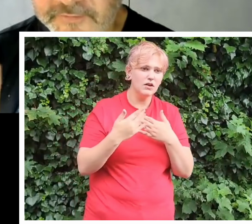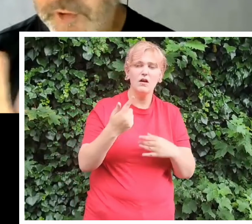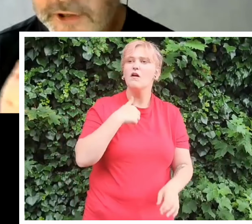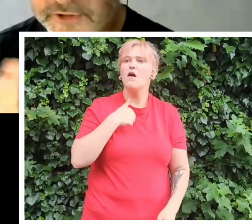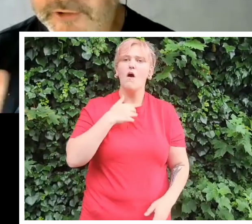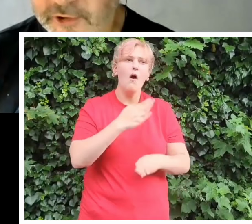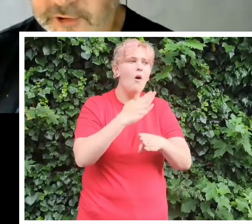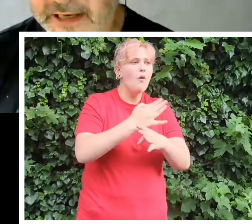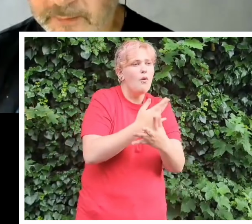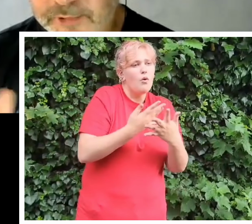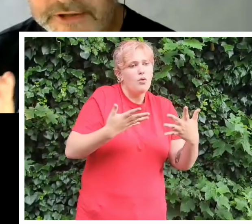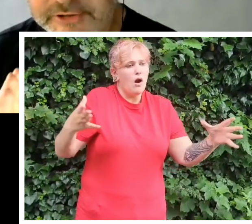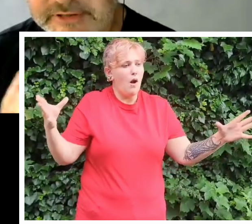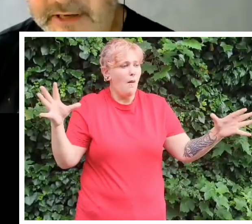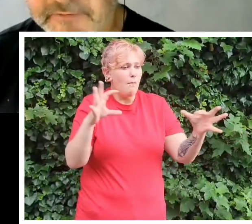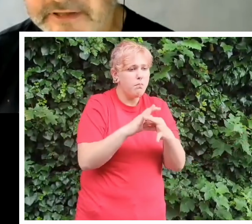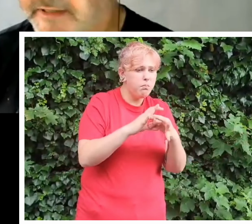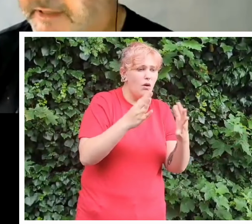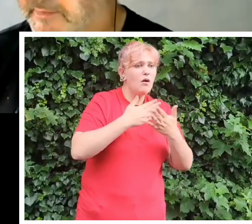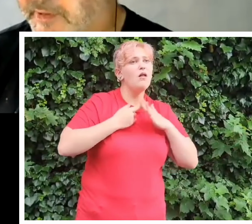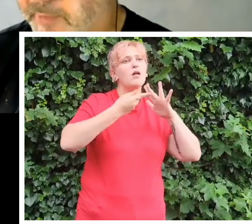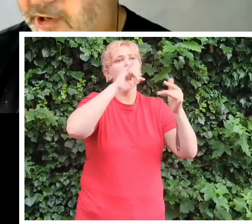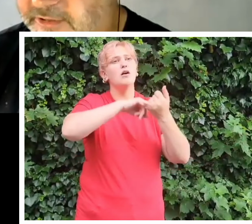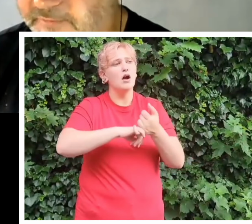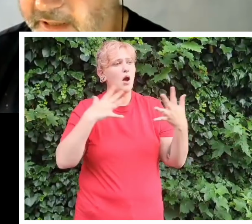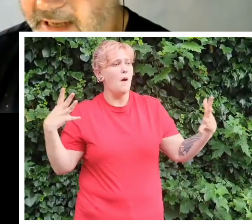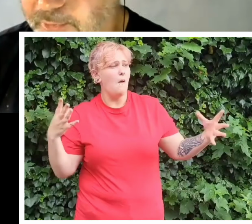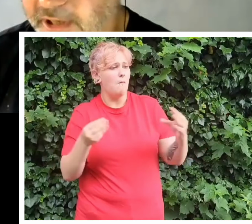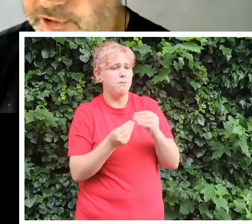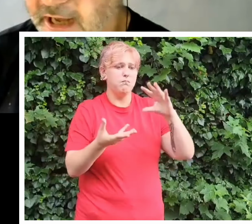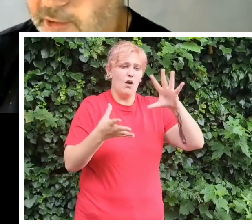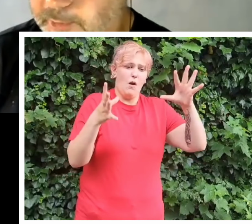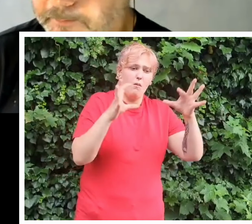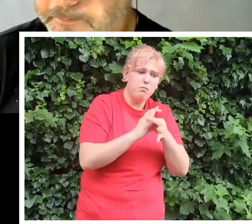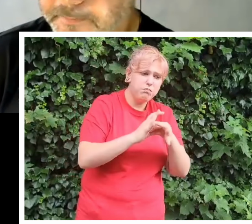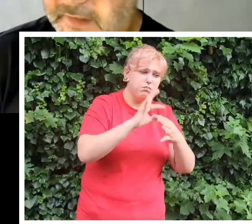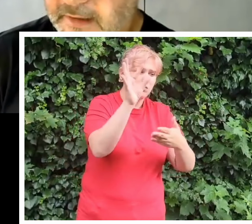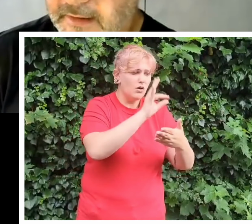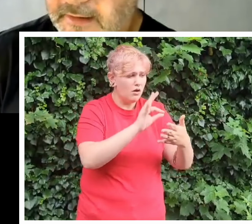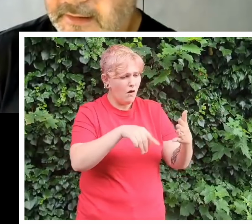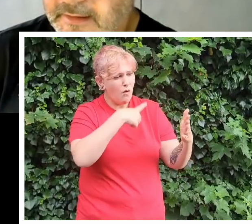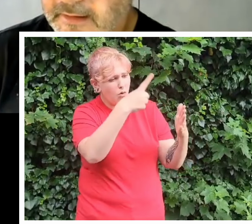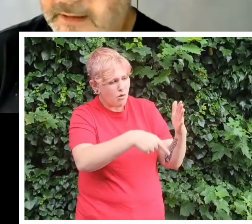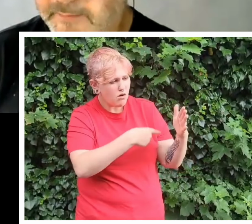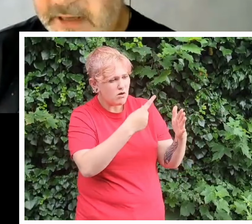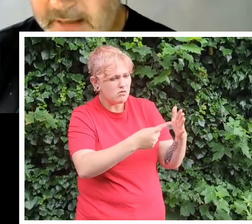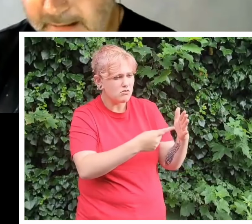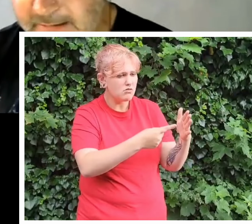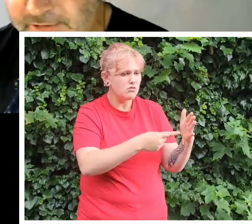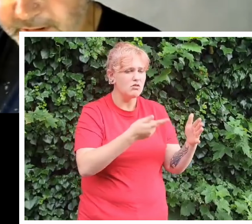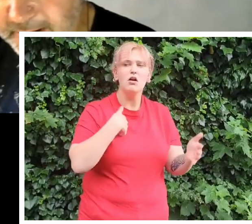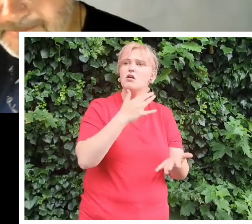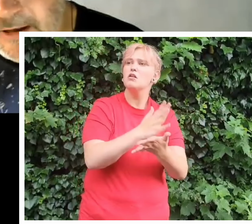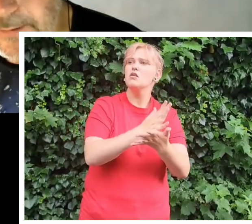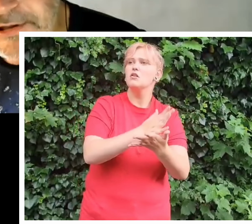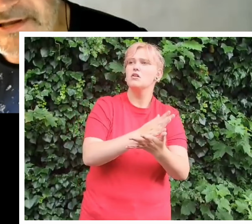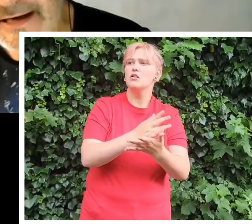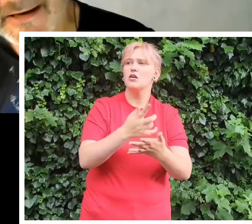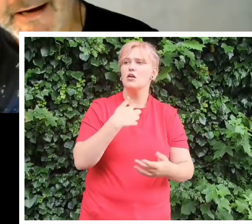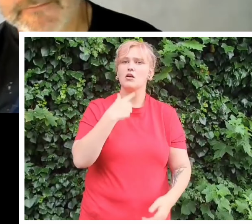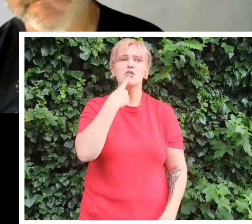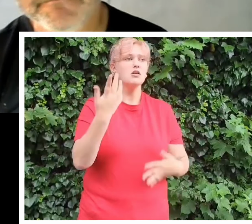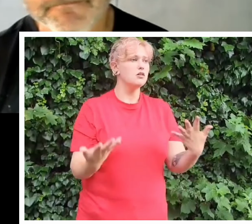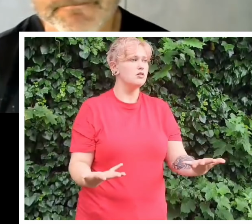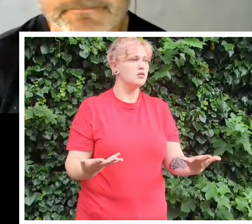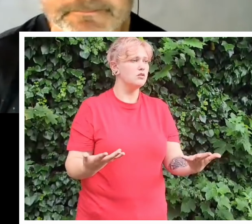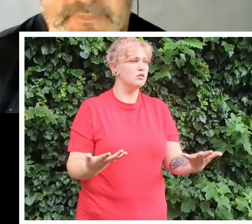And I've worked on a lot of collaborations. Love Is going to be part of a collaboration album. Yeah. And actually, I'm going to say